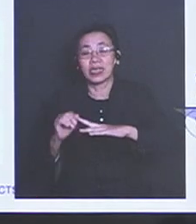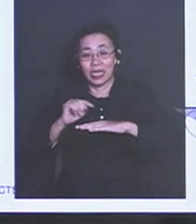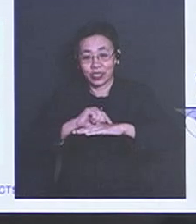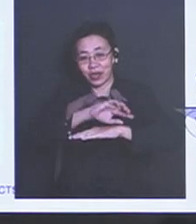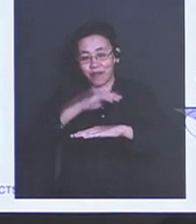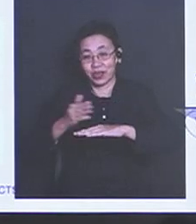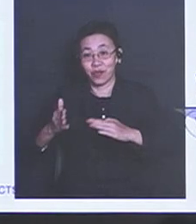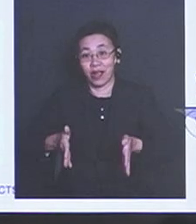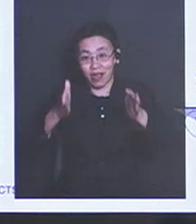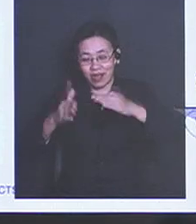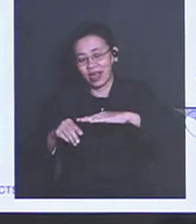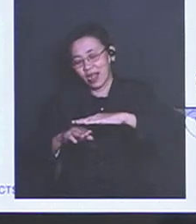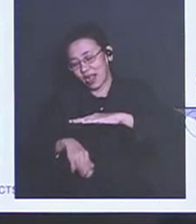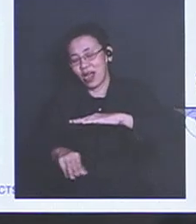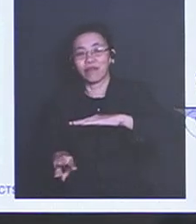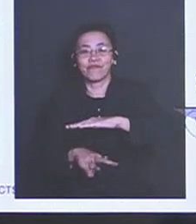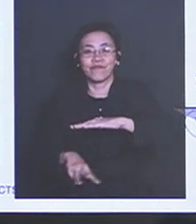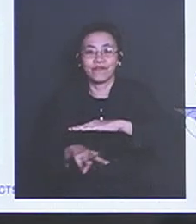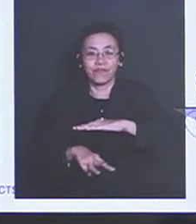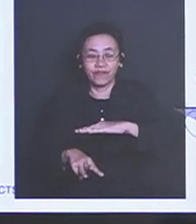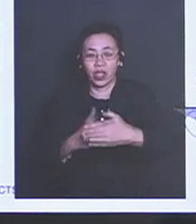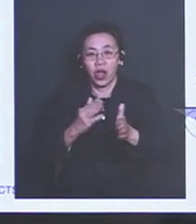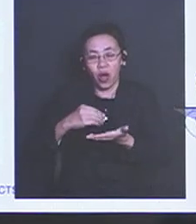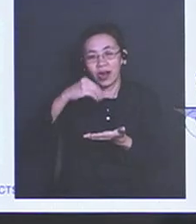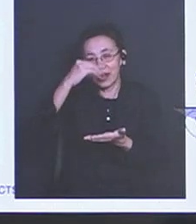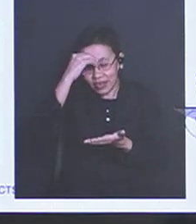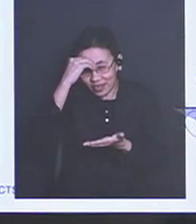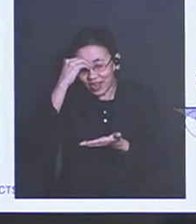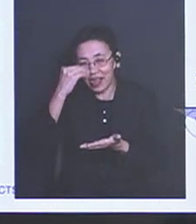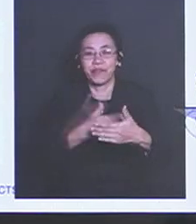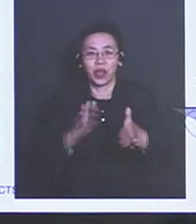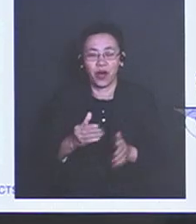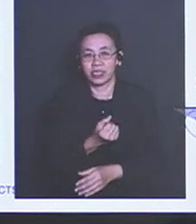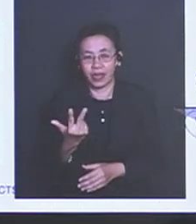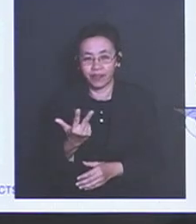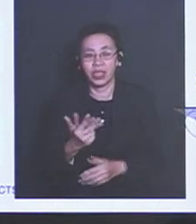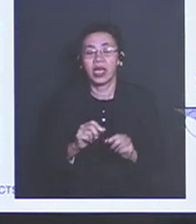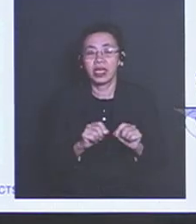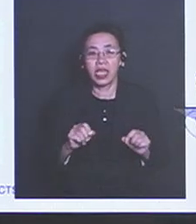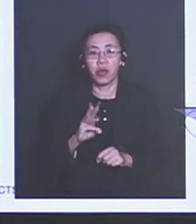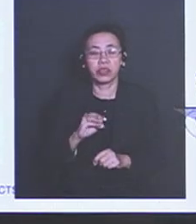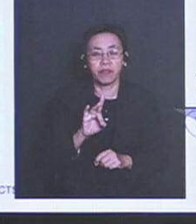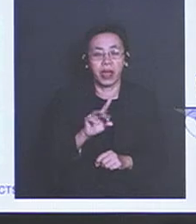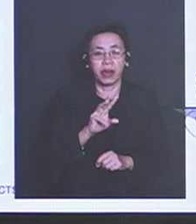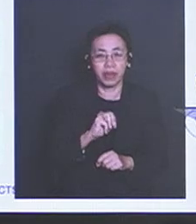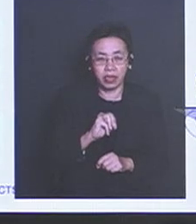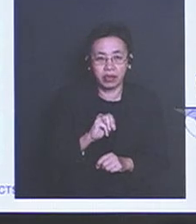3 classrooms with 58 square meters each have been combined into one building to minimize the land use.